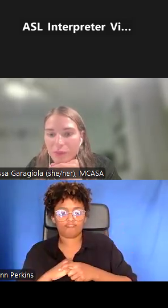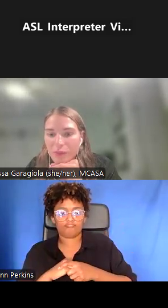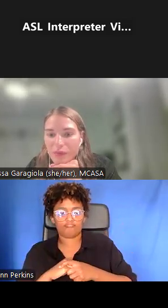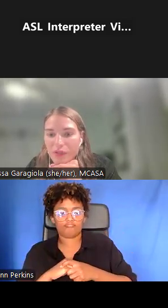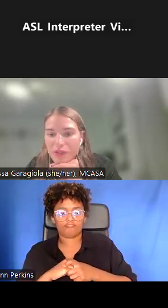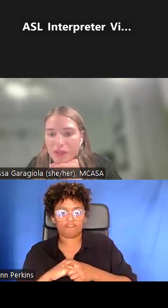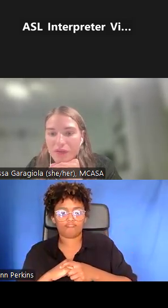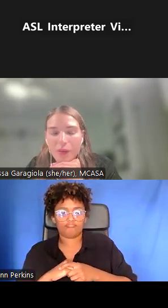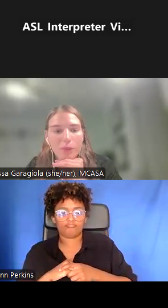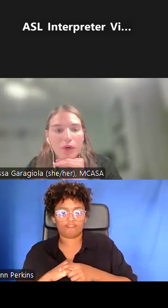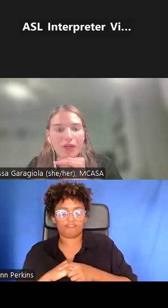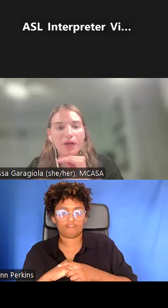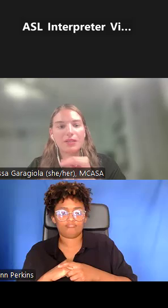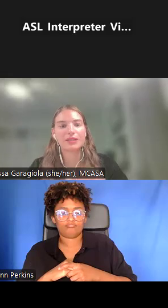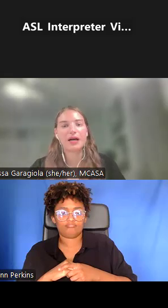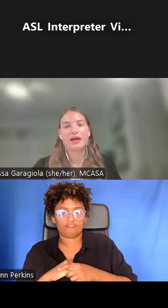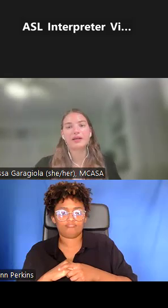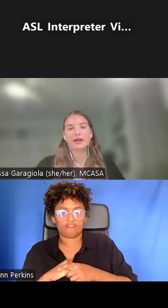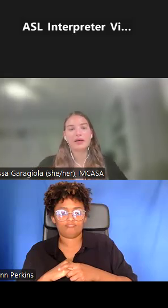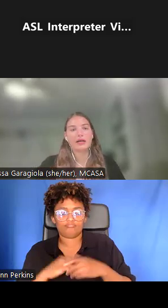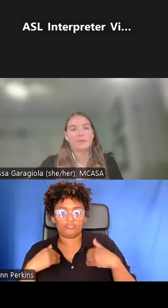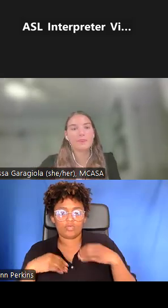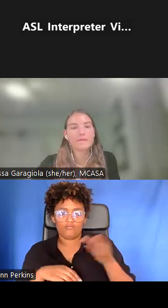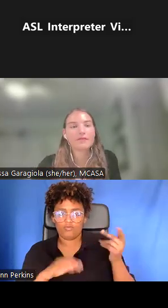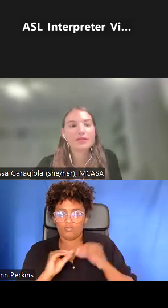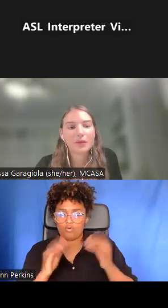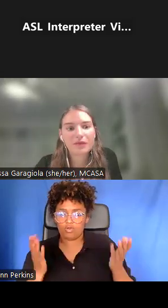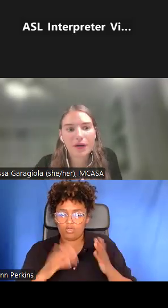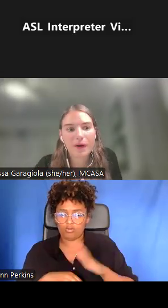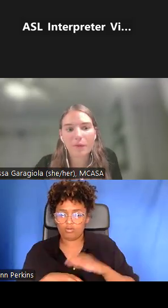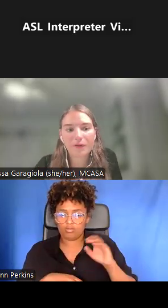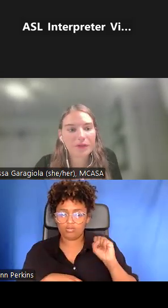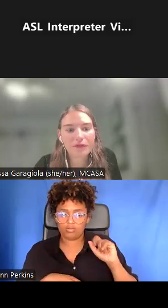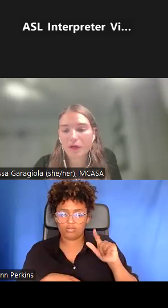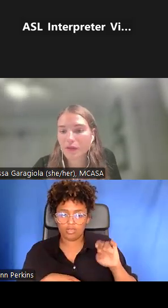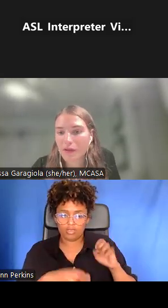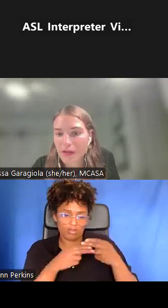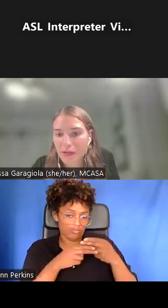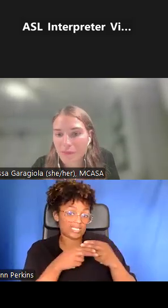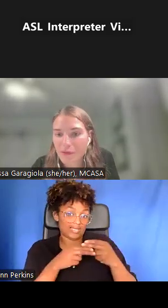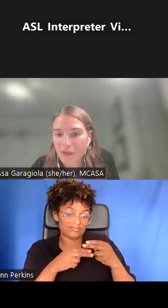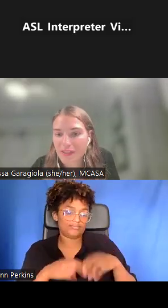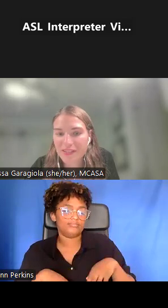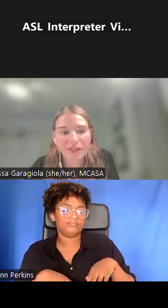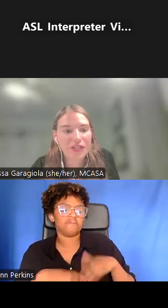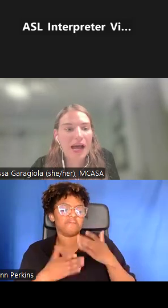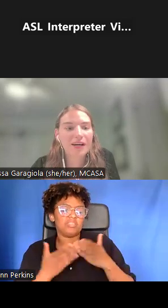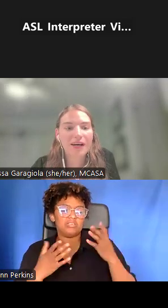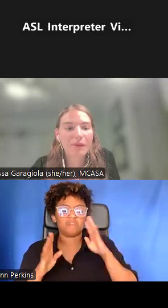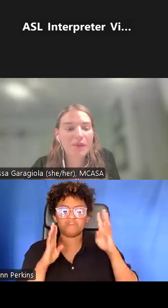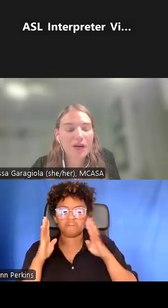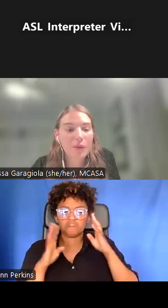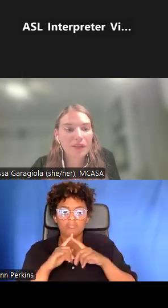Awesome. So we have a couple more here on the slide of things that we've come up with, but you've all already put these in the